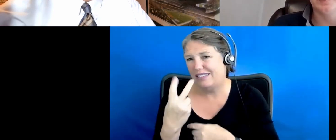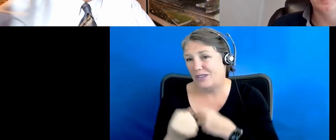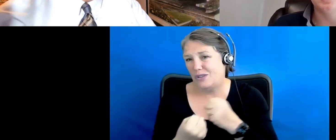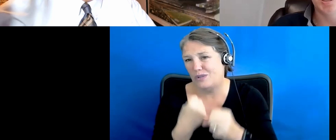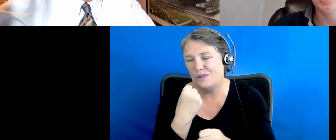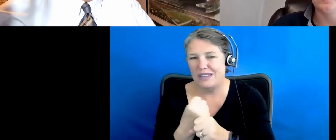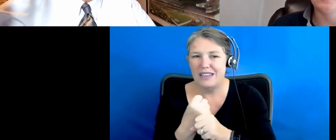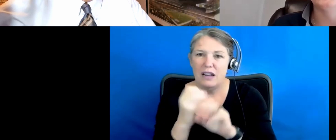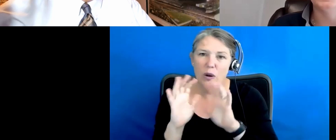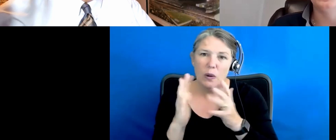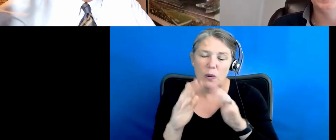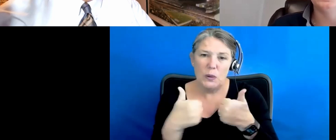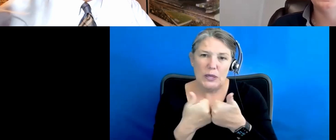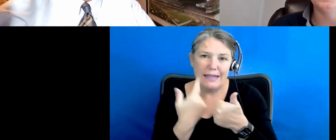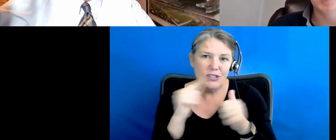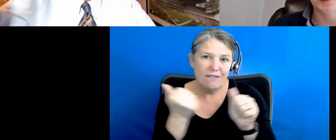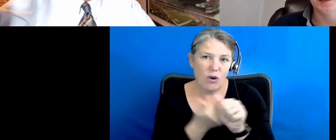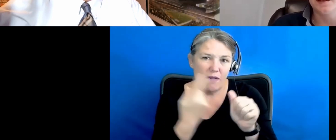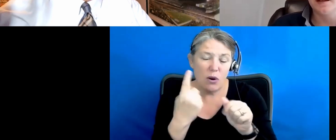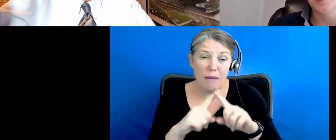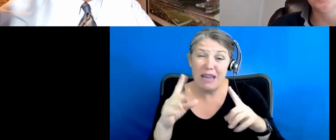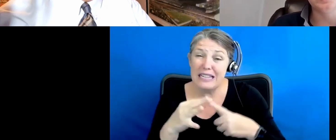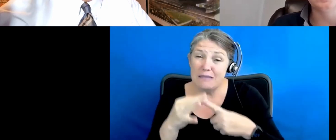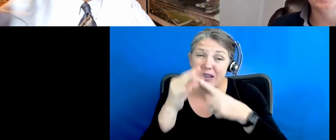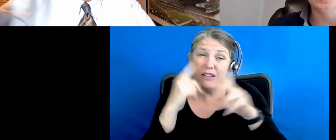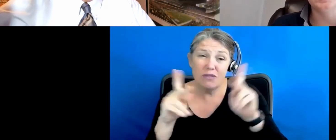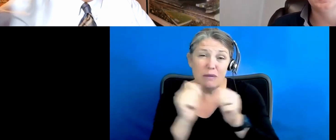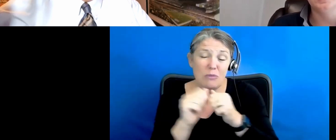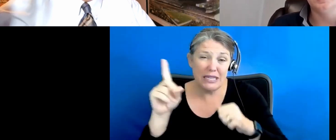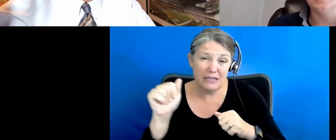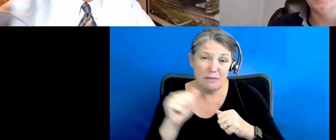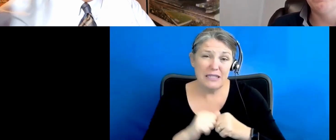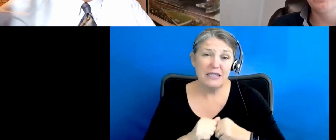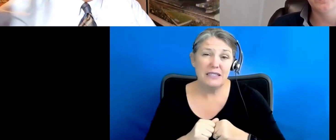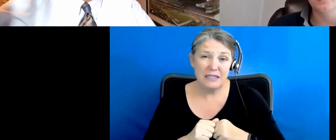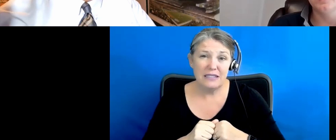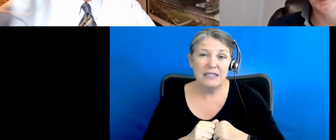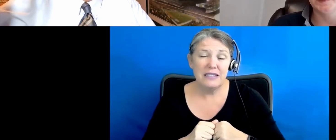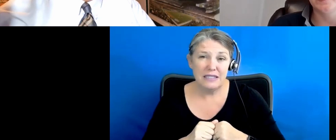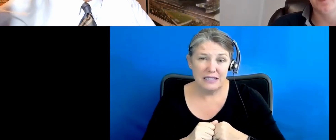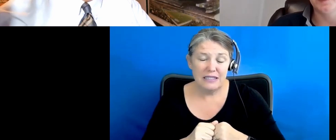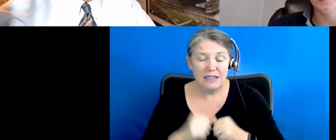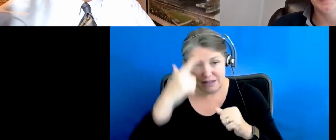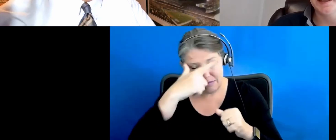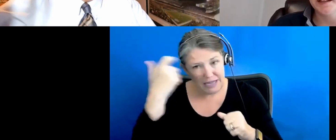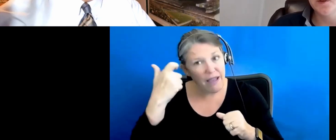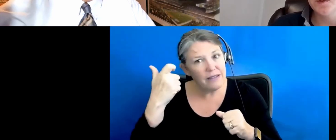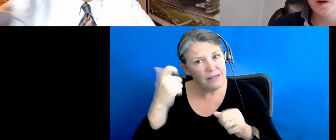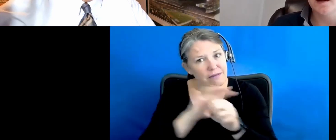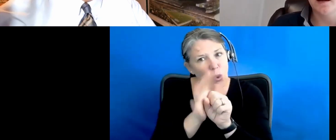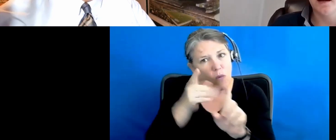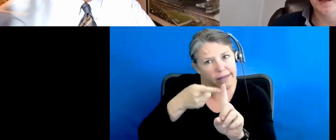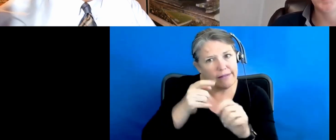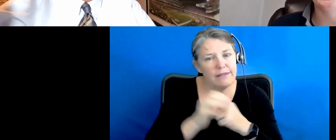particularly challenging for everyone, but especially people with disabilities because of COVID. Can